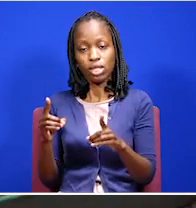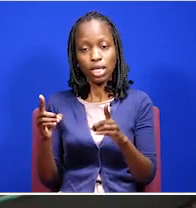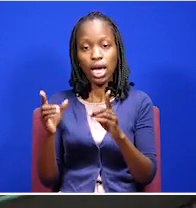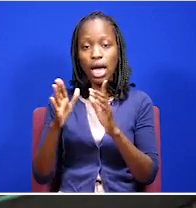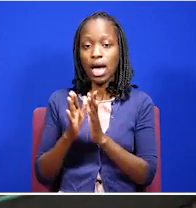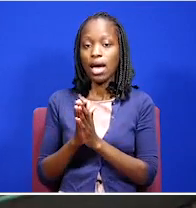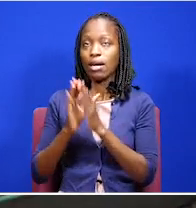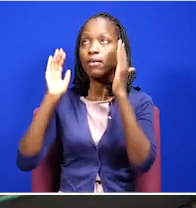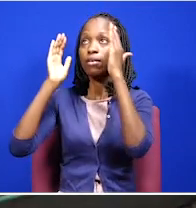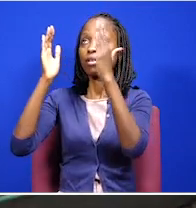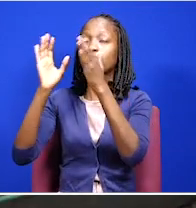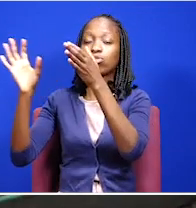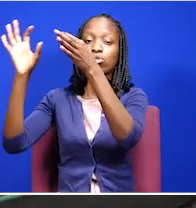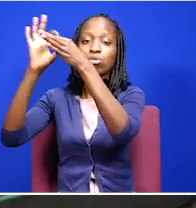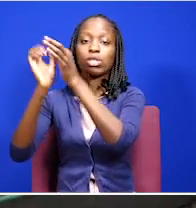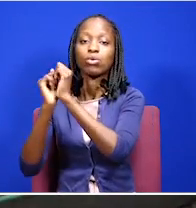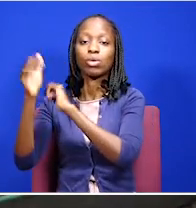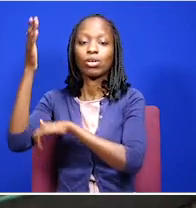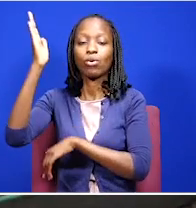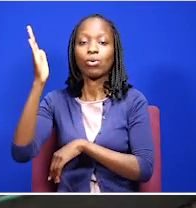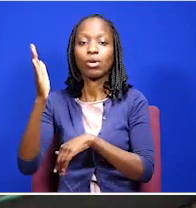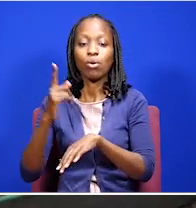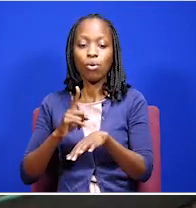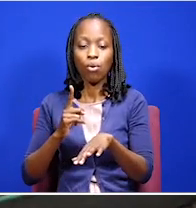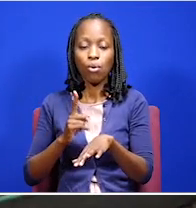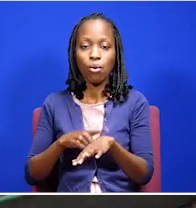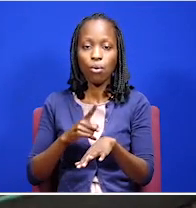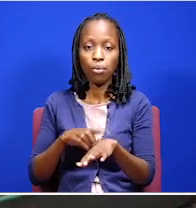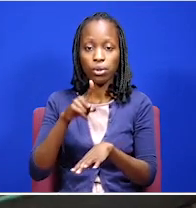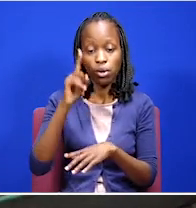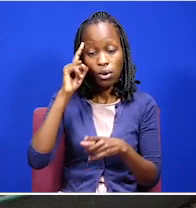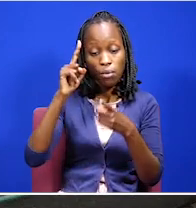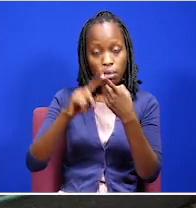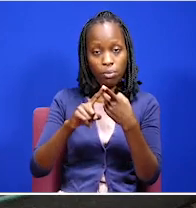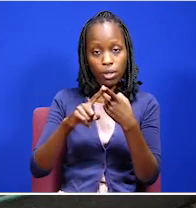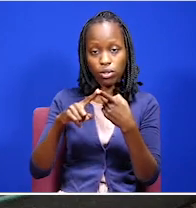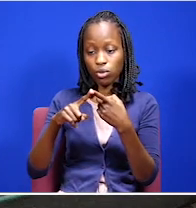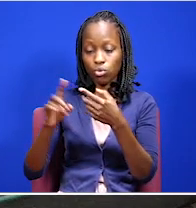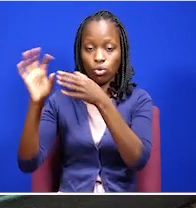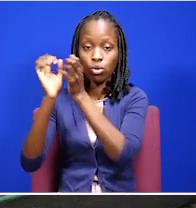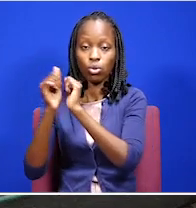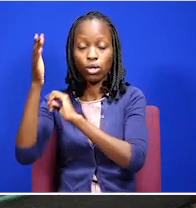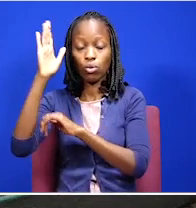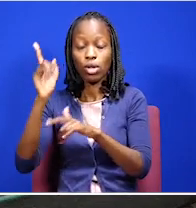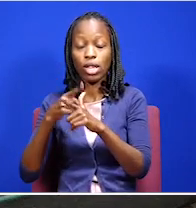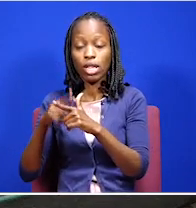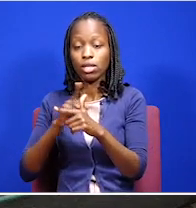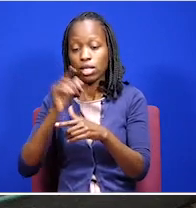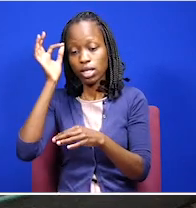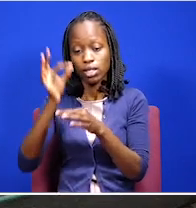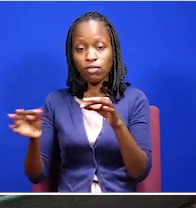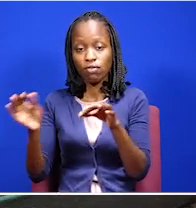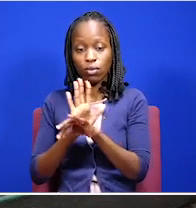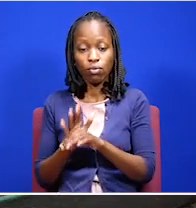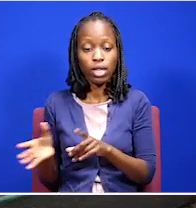no certificate that you need to be a prayer. You just have to decide and commit yourself to connecting with